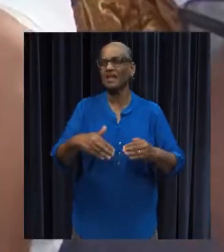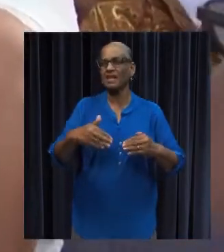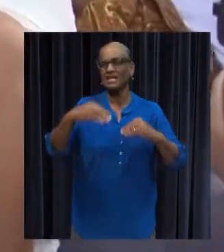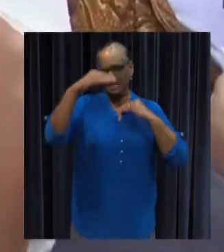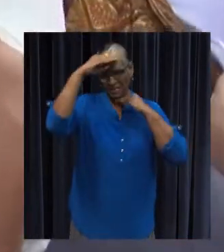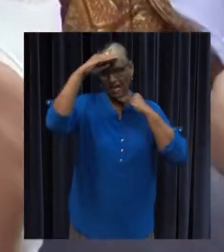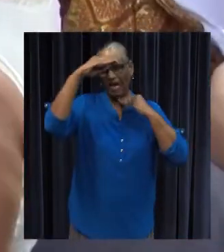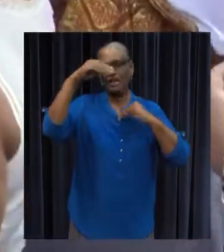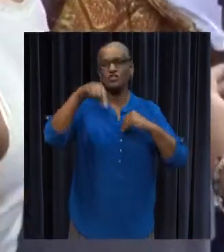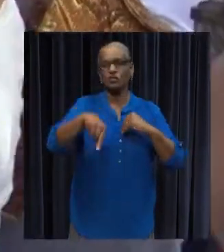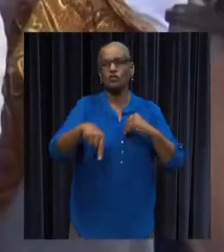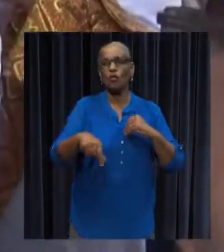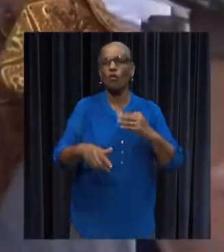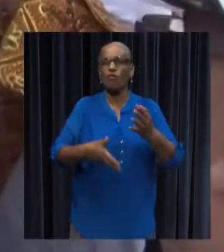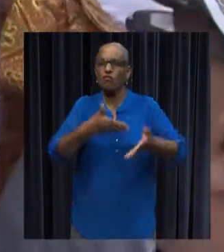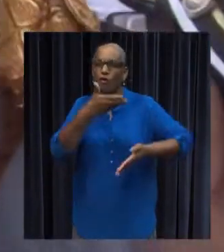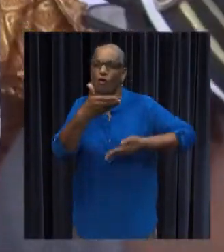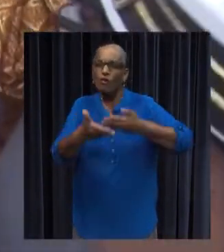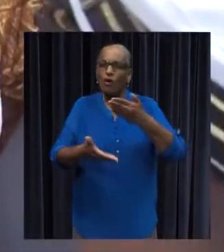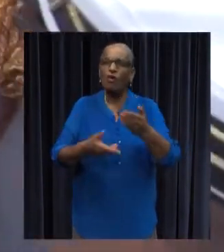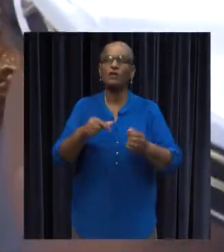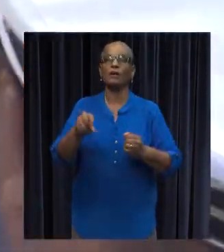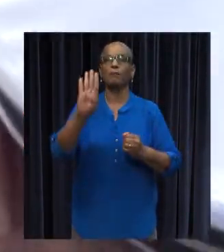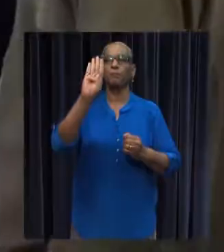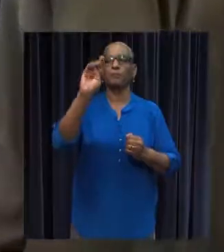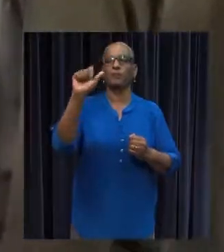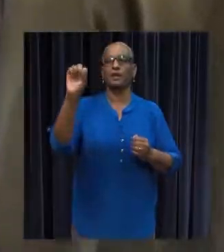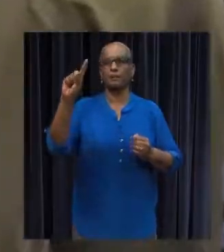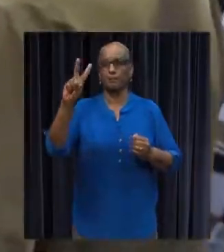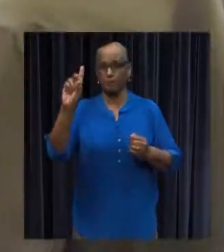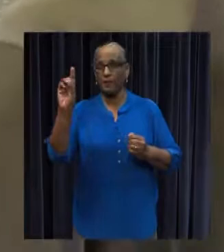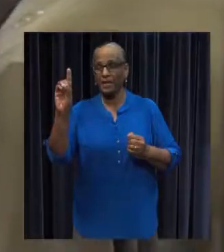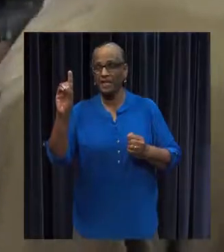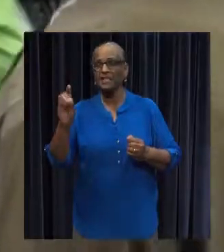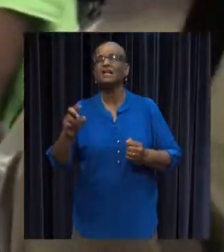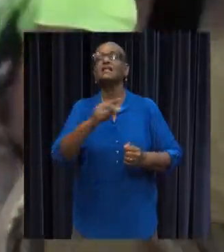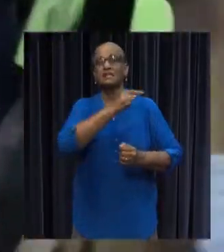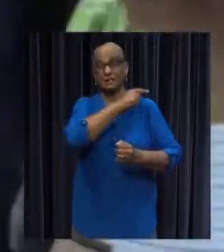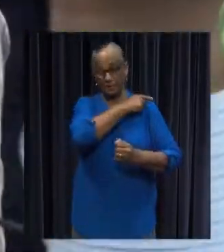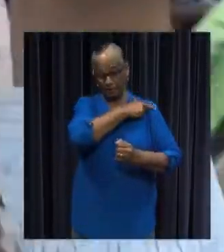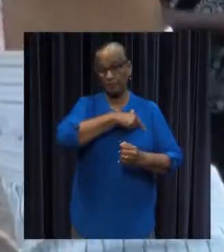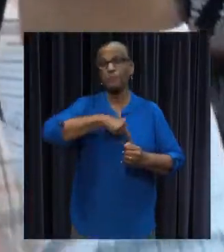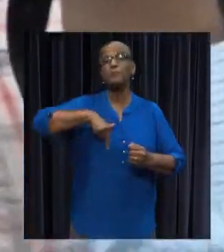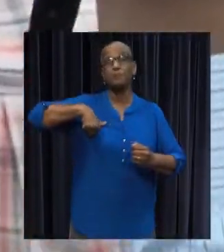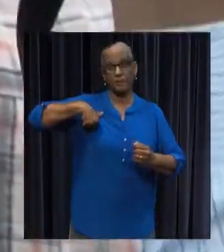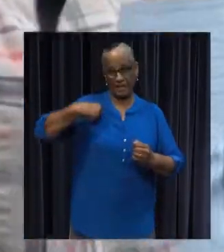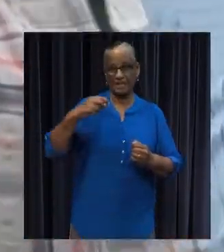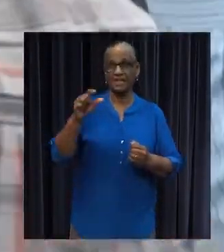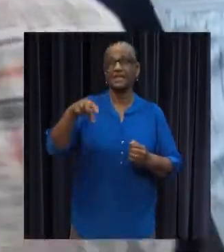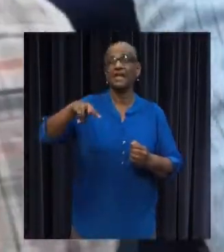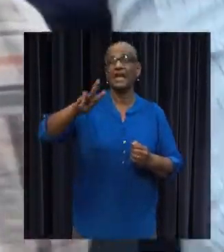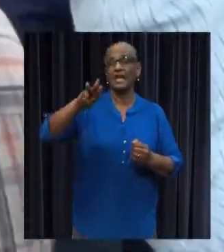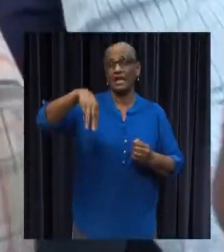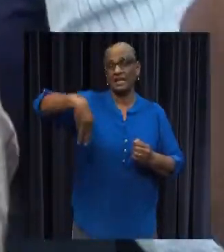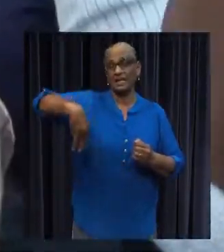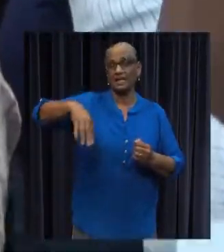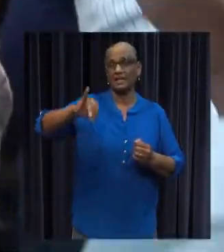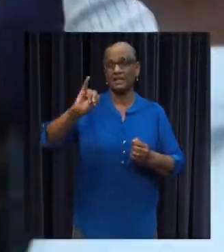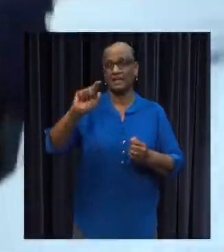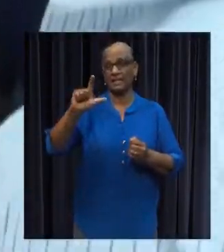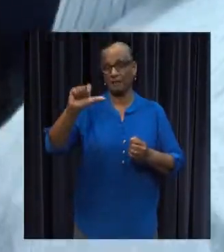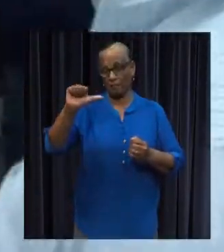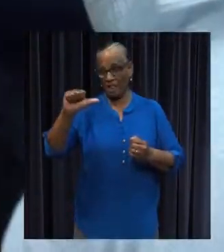yesterday during a visit to the Central Market. The head of state planned the visit for the government delegation from